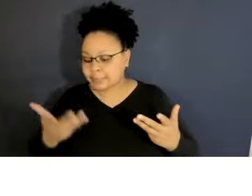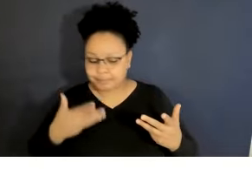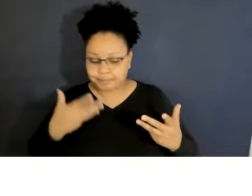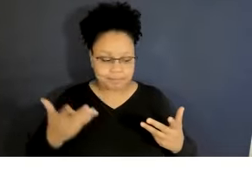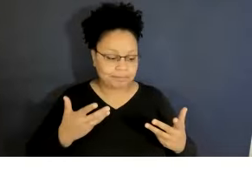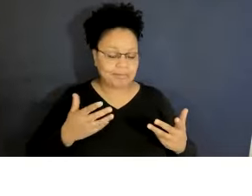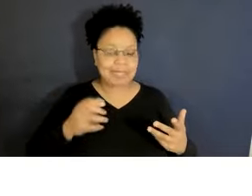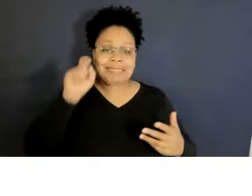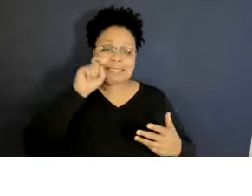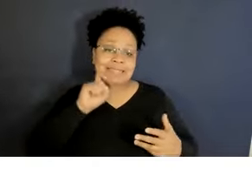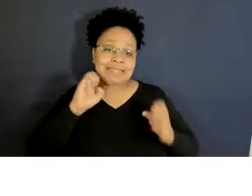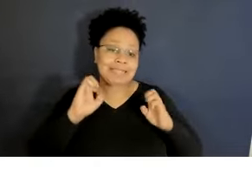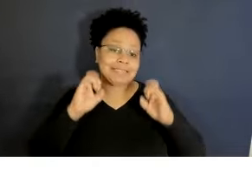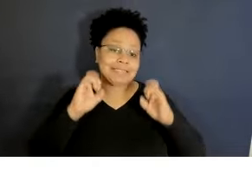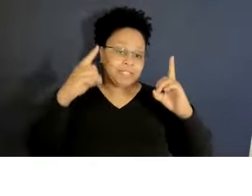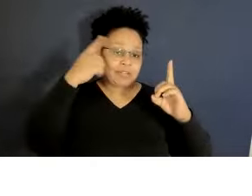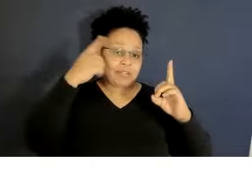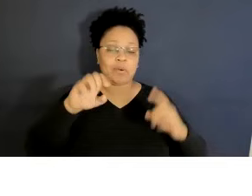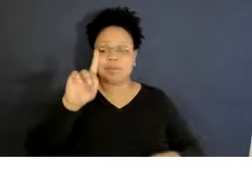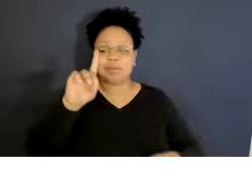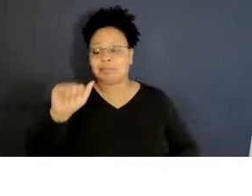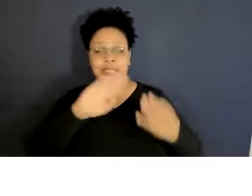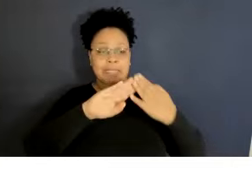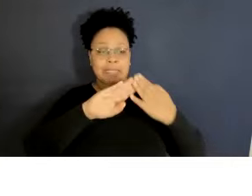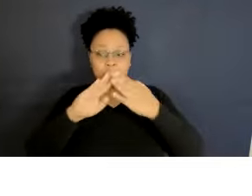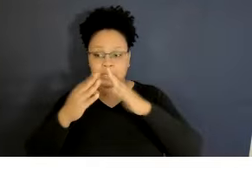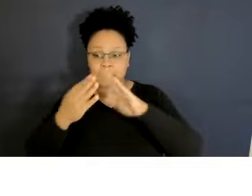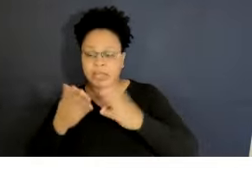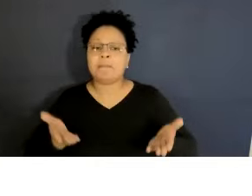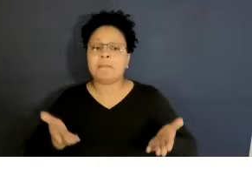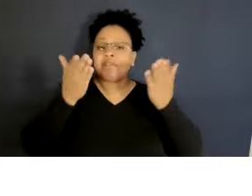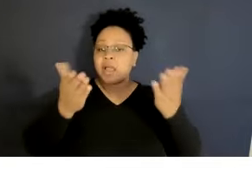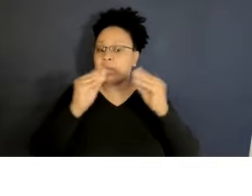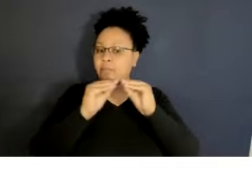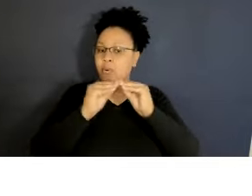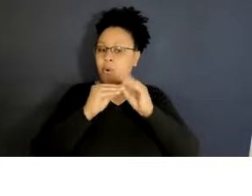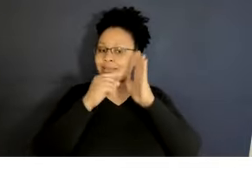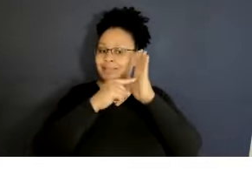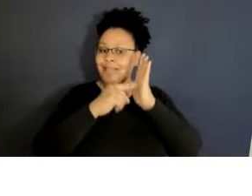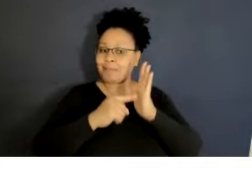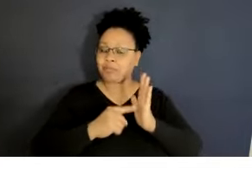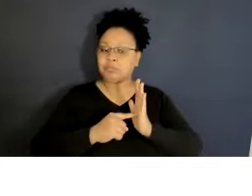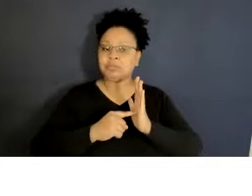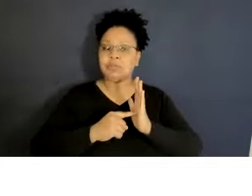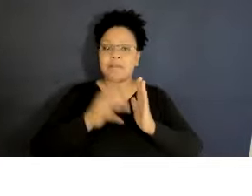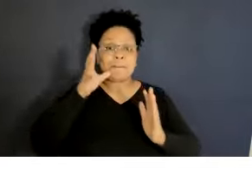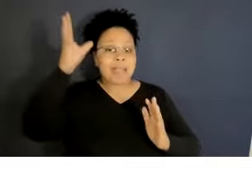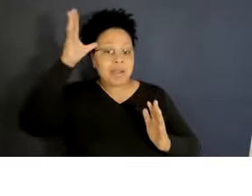sex education for the disability community, providing more examples of how to be a parent with disability,